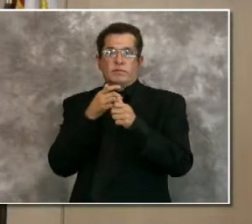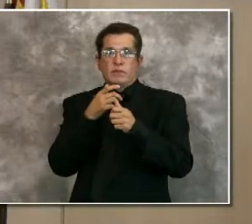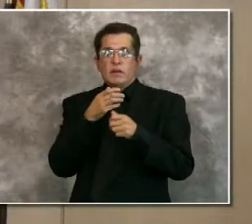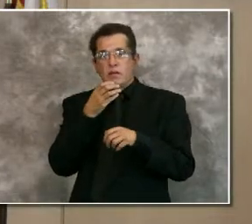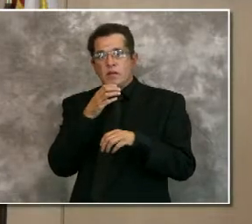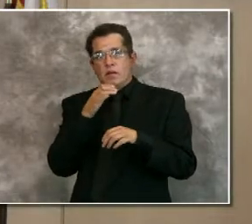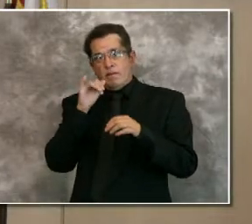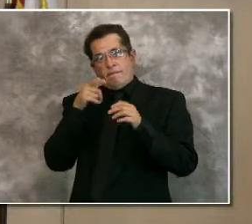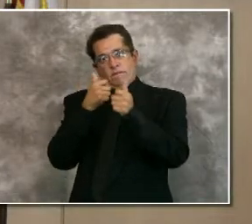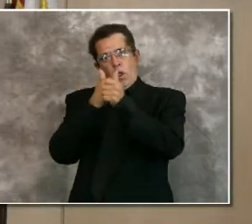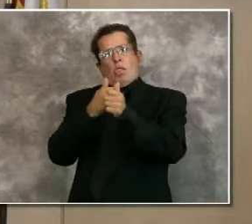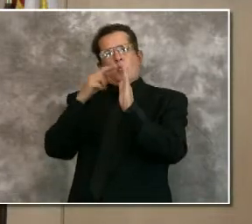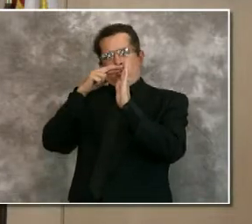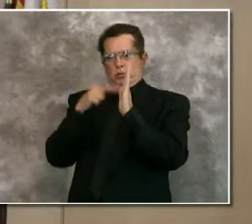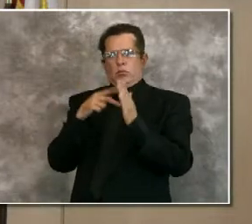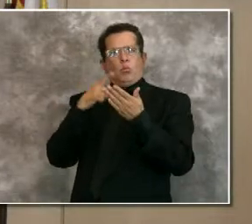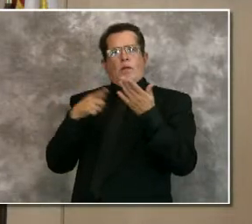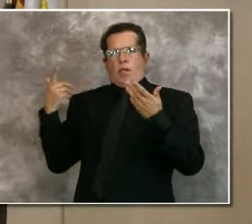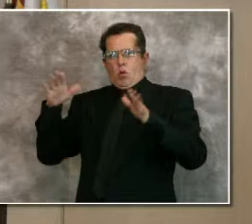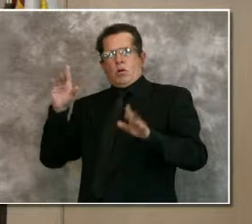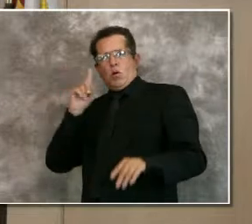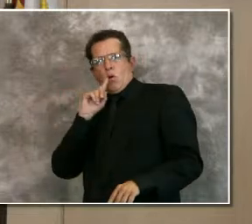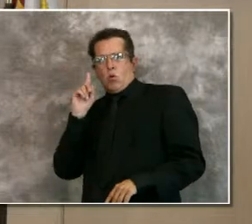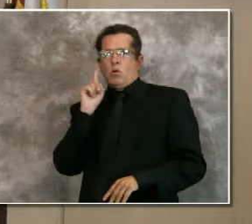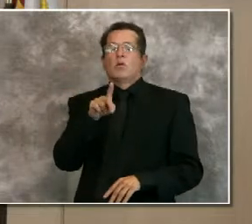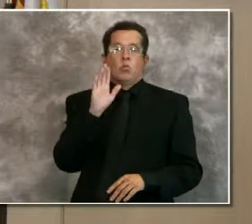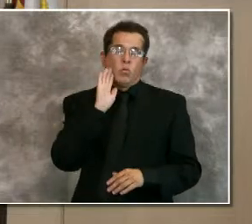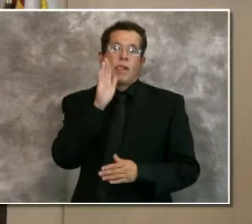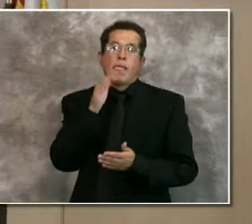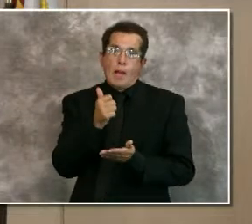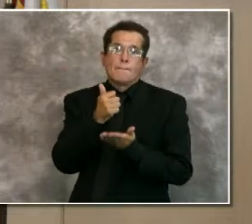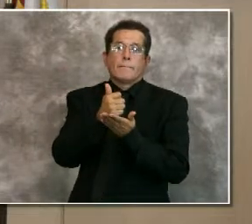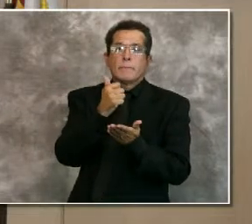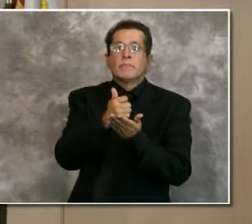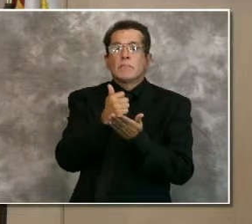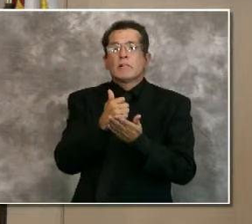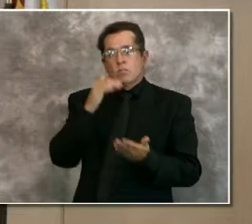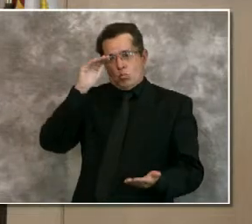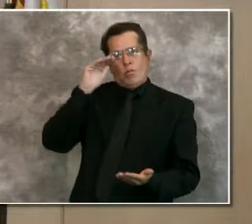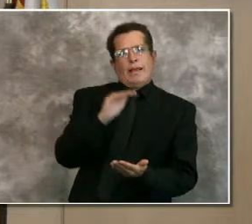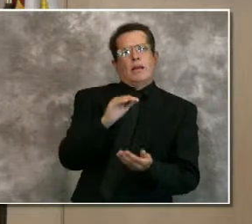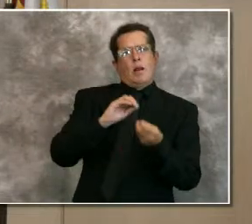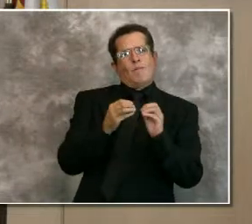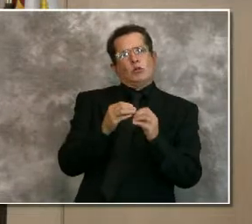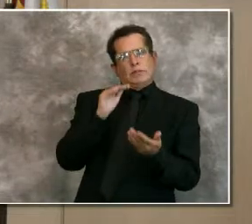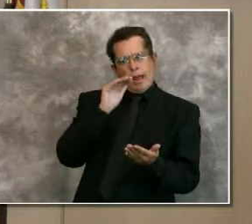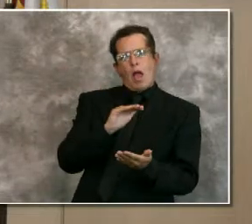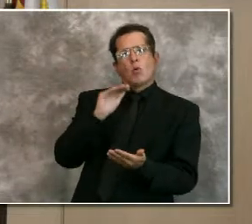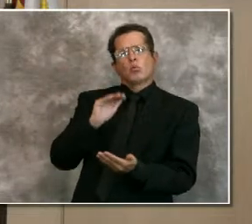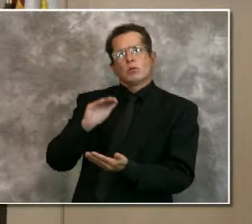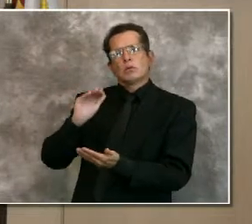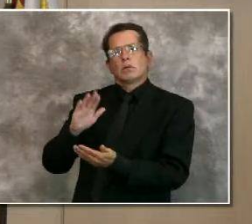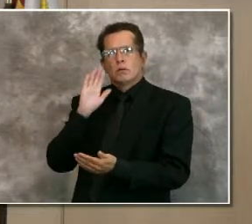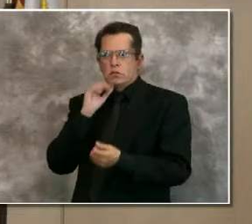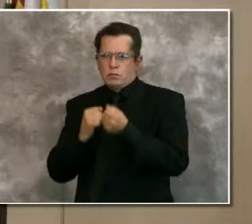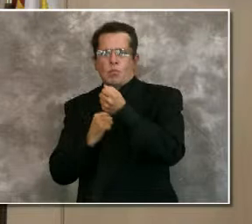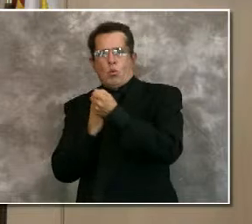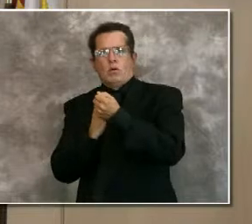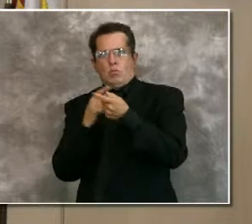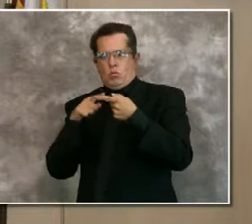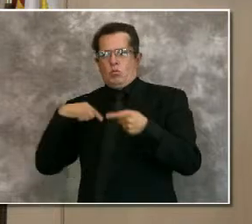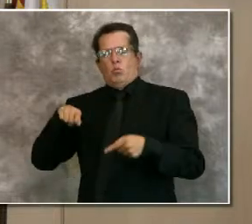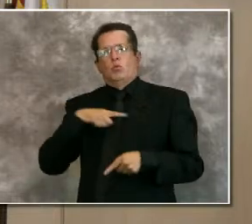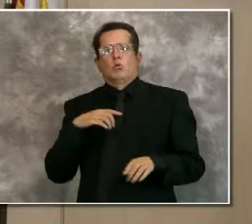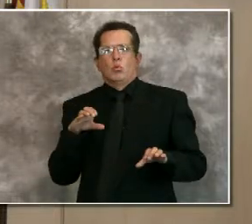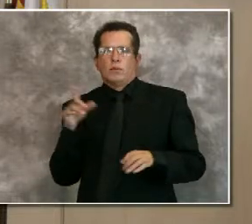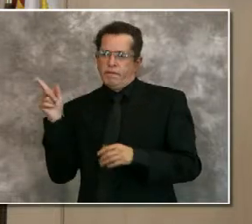the regulations that are already in place will help to bring our numbers down and support the actions that we are